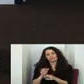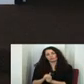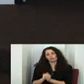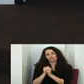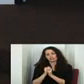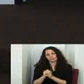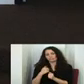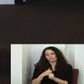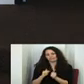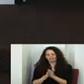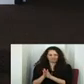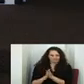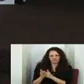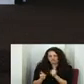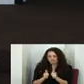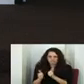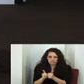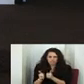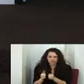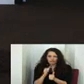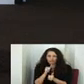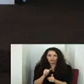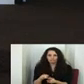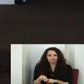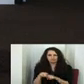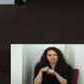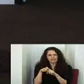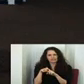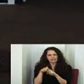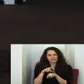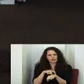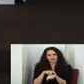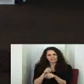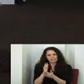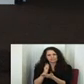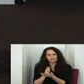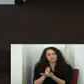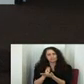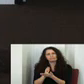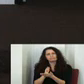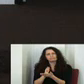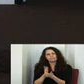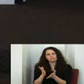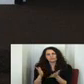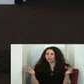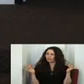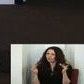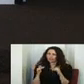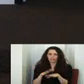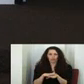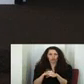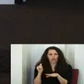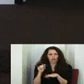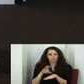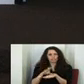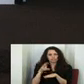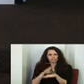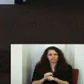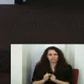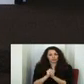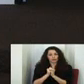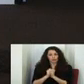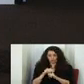world without taking a moment to stop and call the church to prayer or call ourselves to